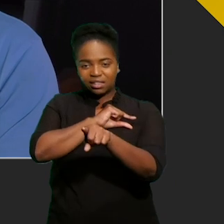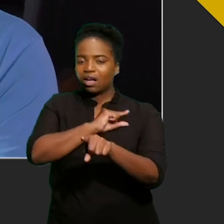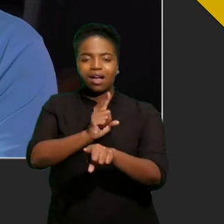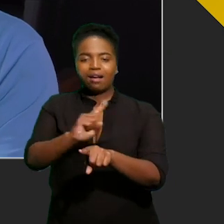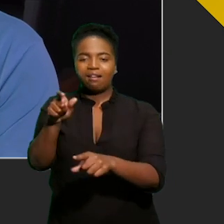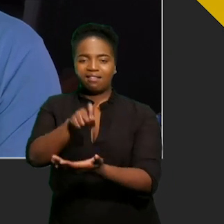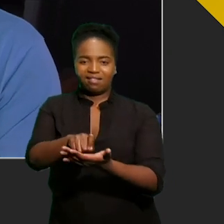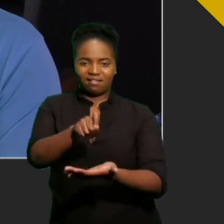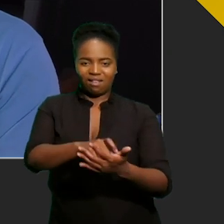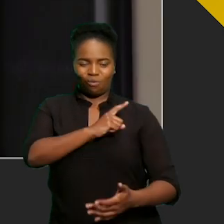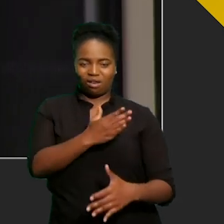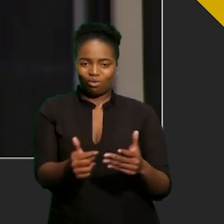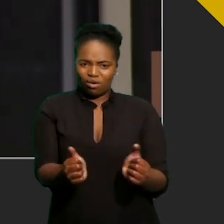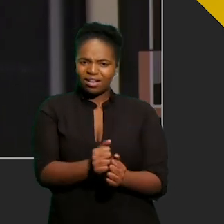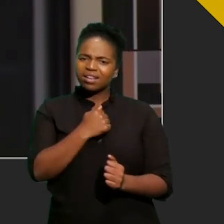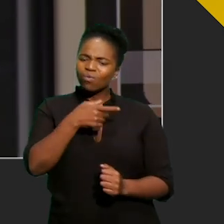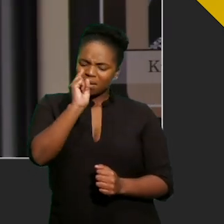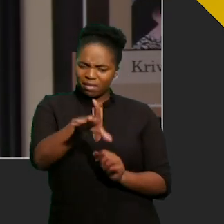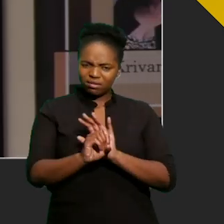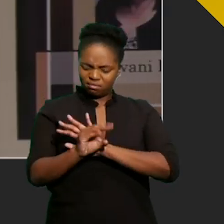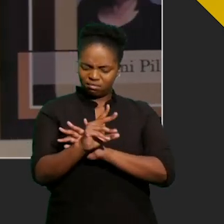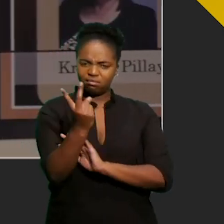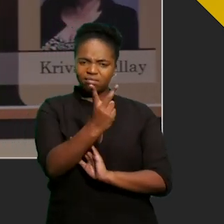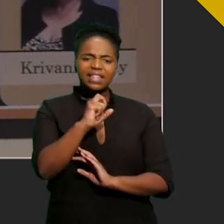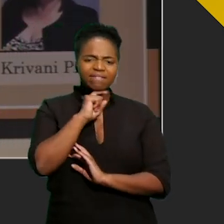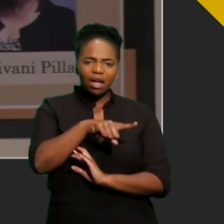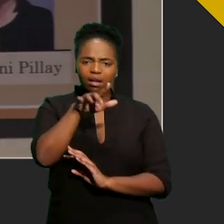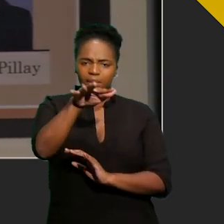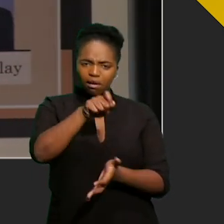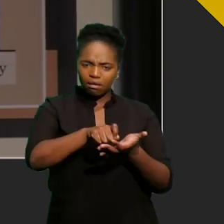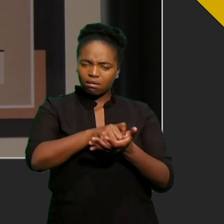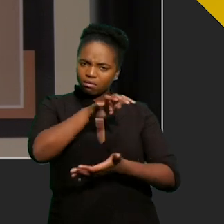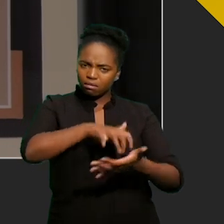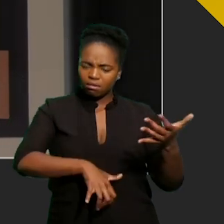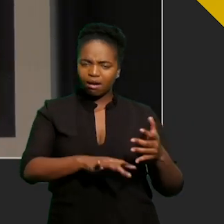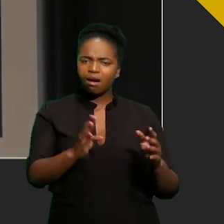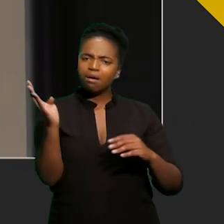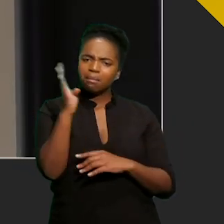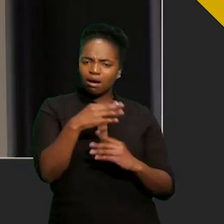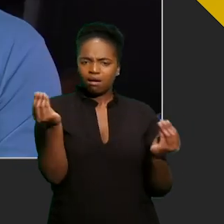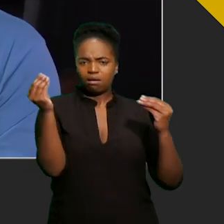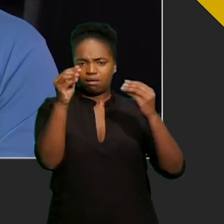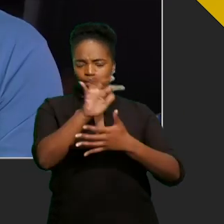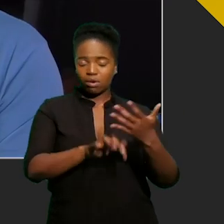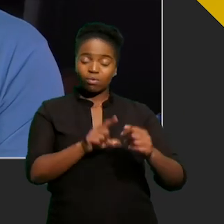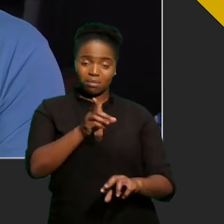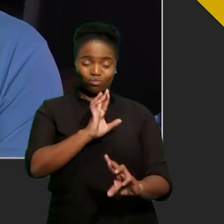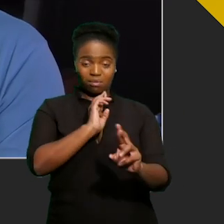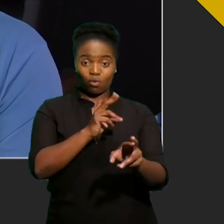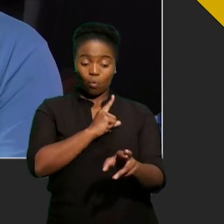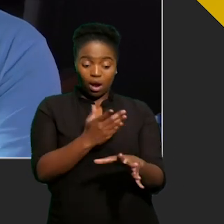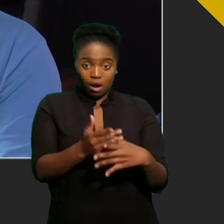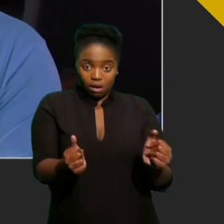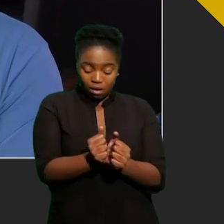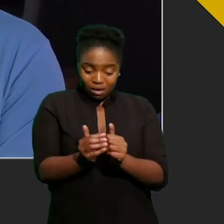want to publish that. So we should also publish the things that happen that are done by our peers. The more as peers we